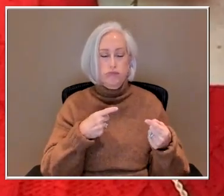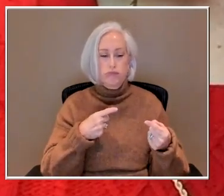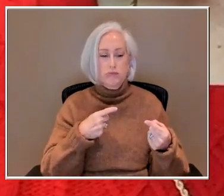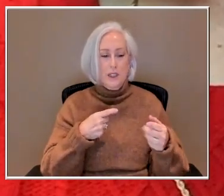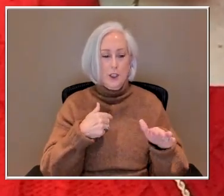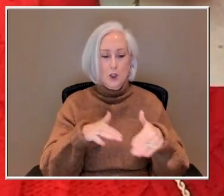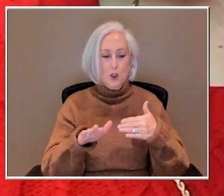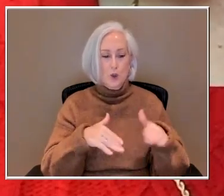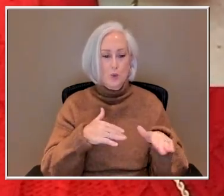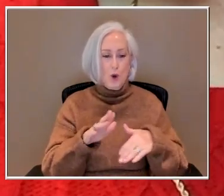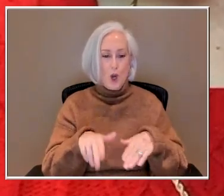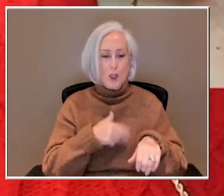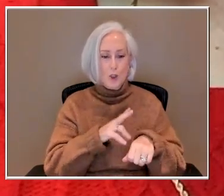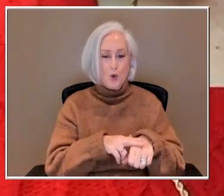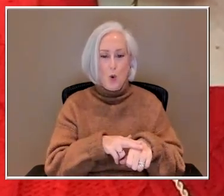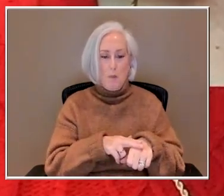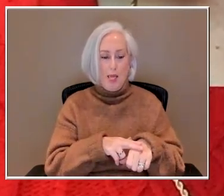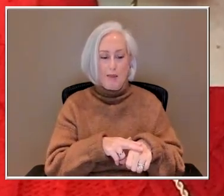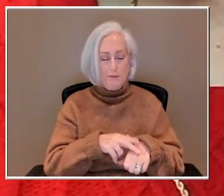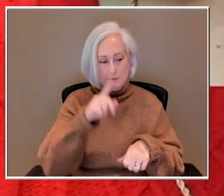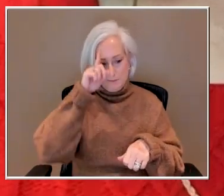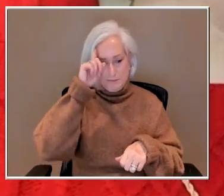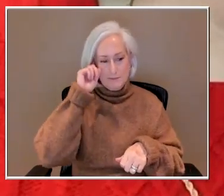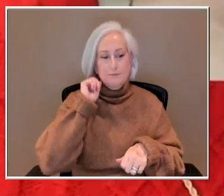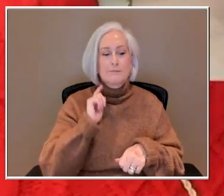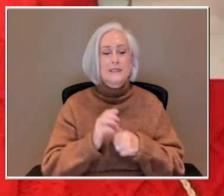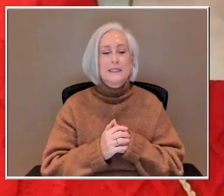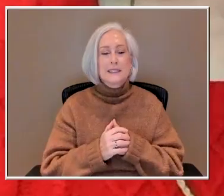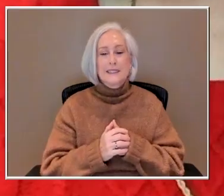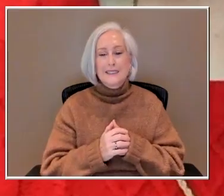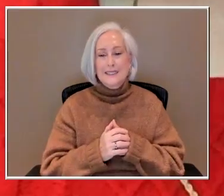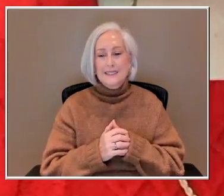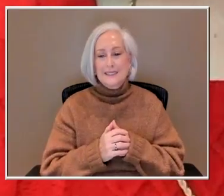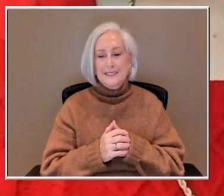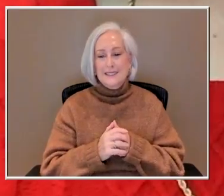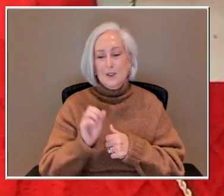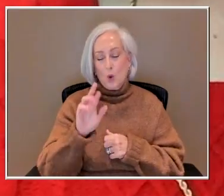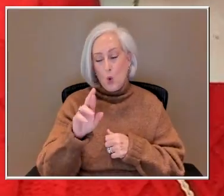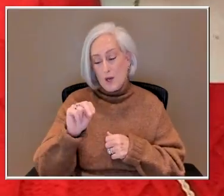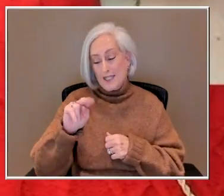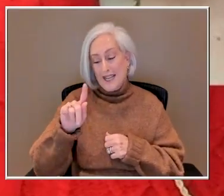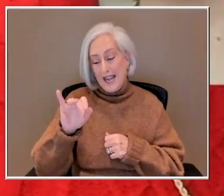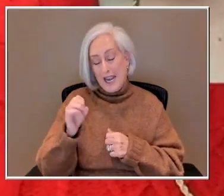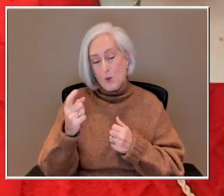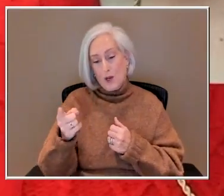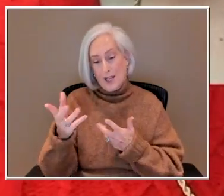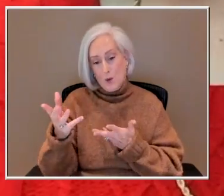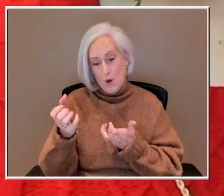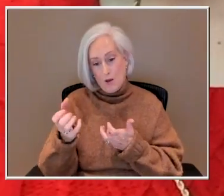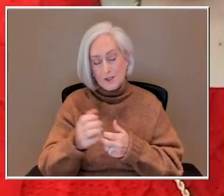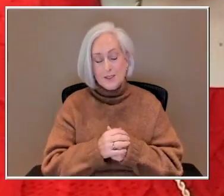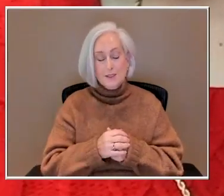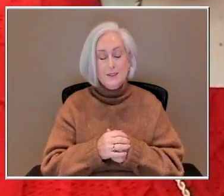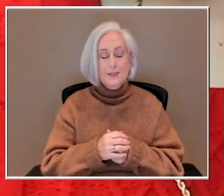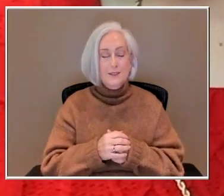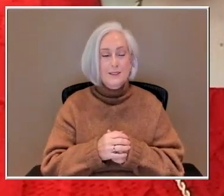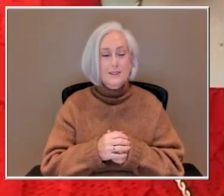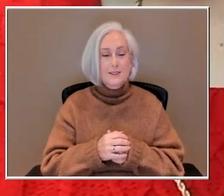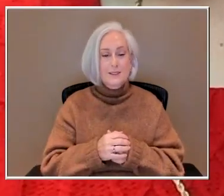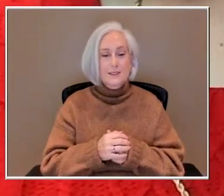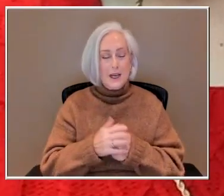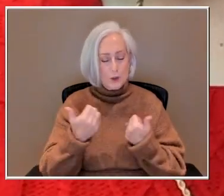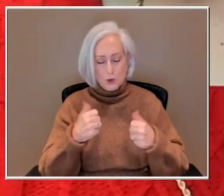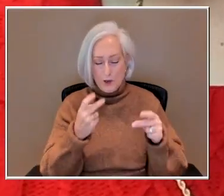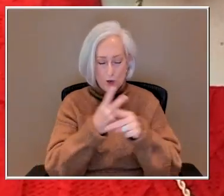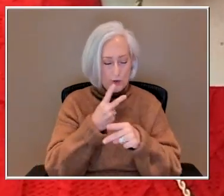normally to the standard that I wanted to be at or Nate wanted me at. So trying to figure that out and kind of, I go back